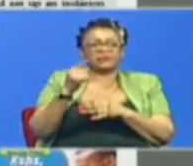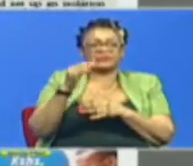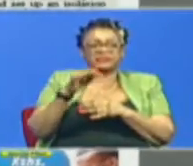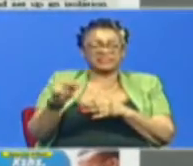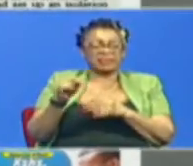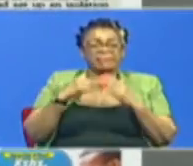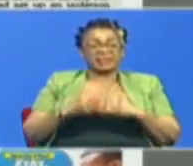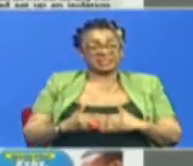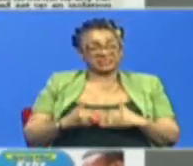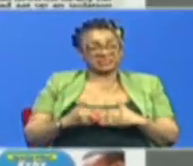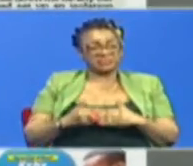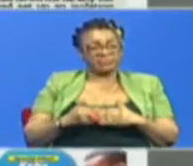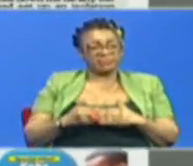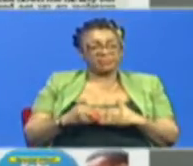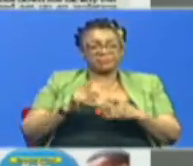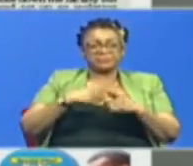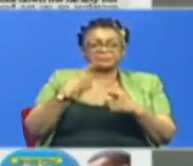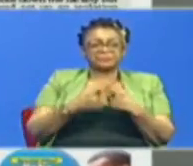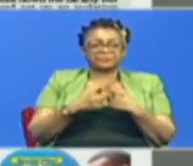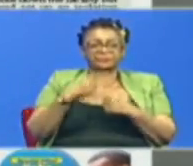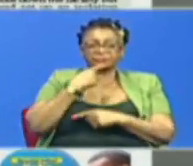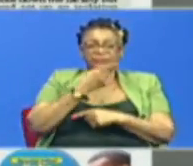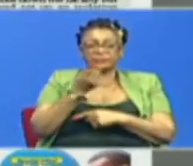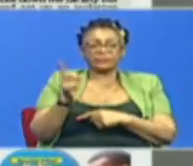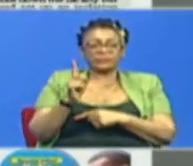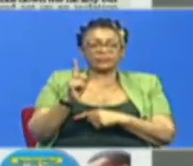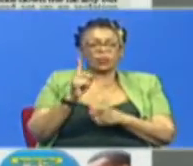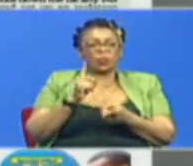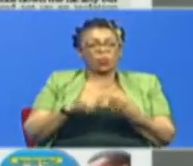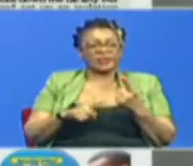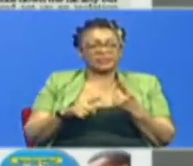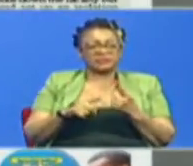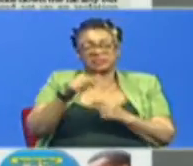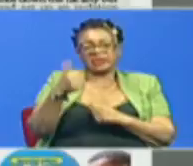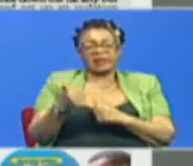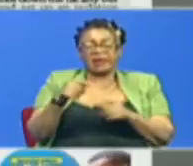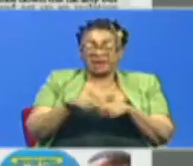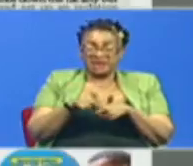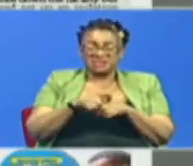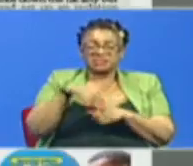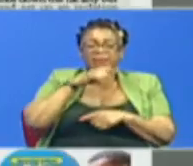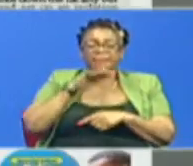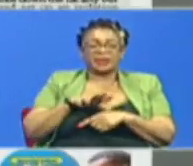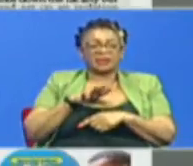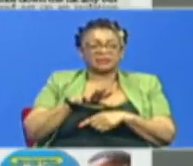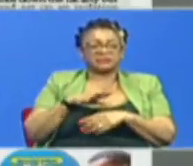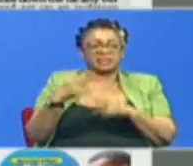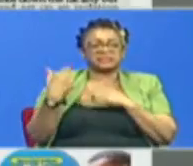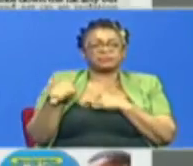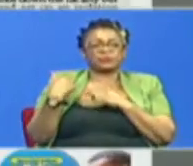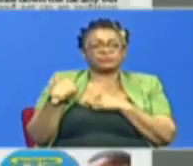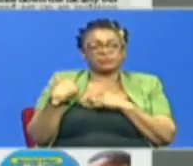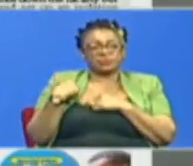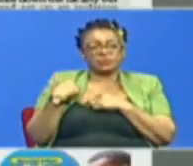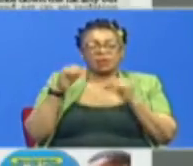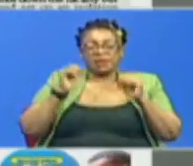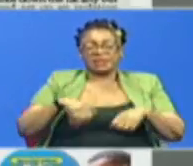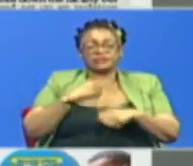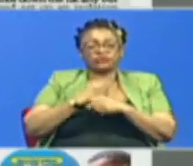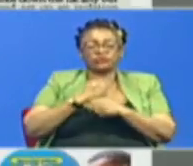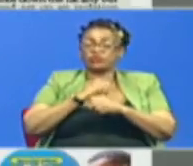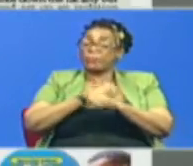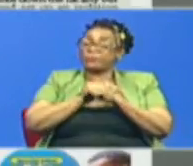pregnancies. Then we tell you what you as a parent or guardian or responsible adult can do to